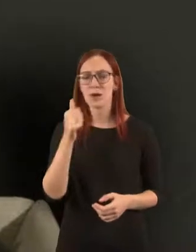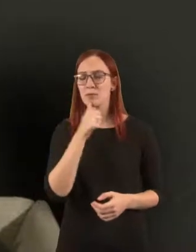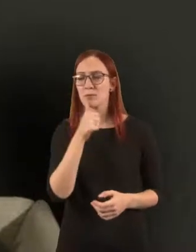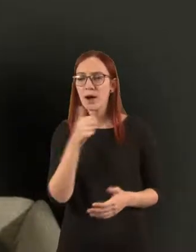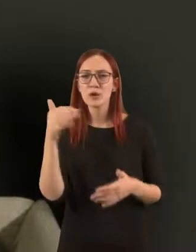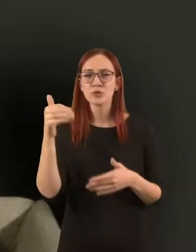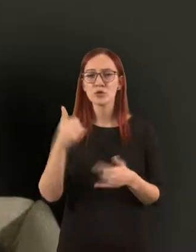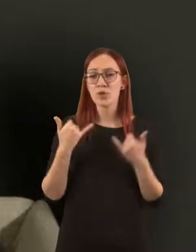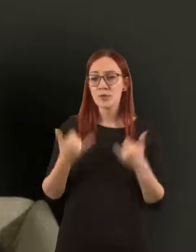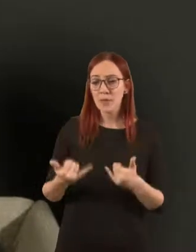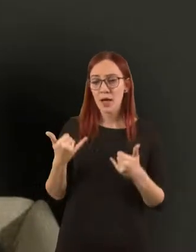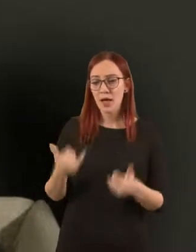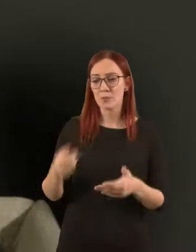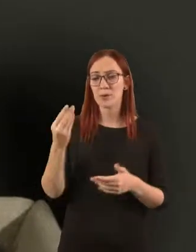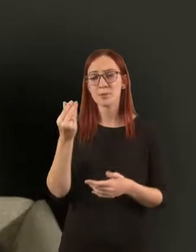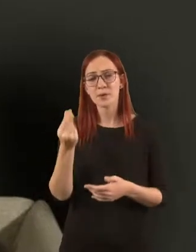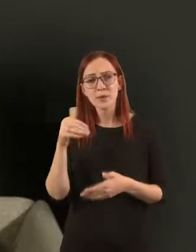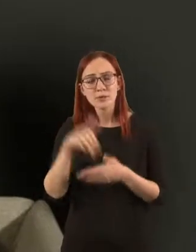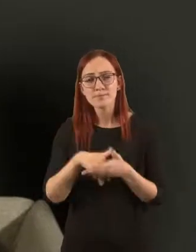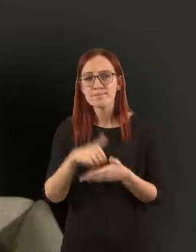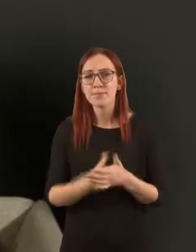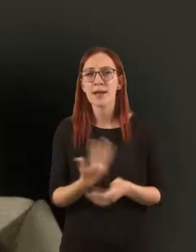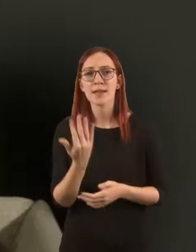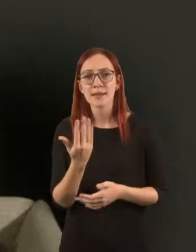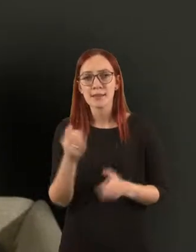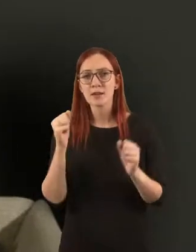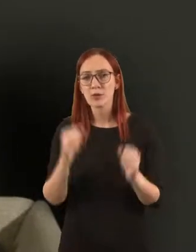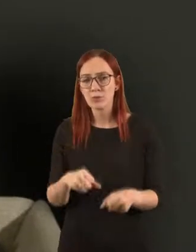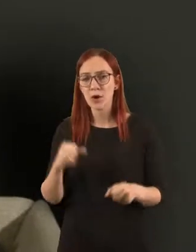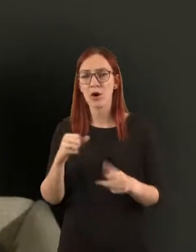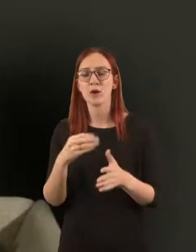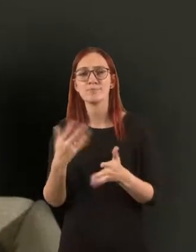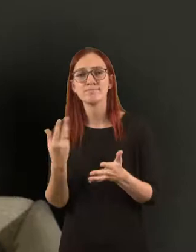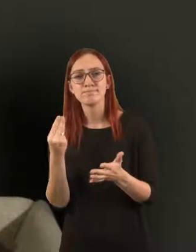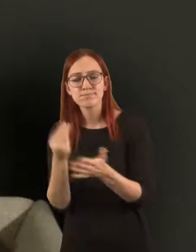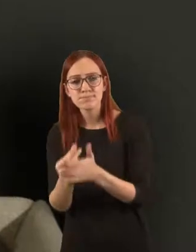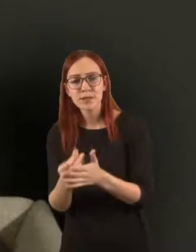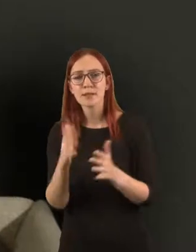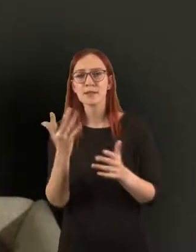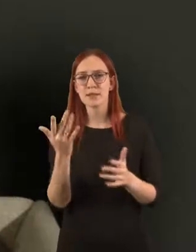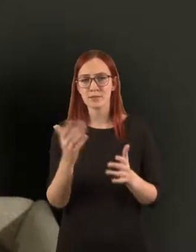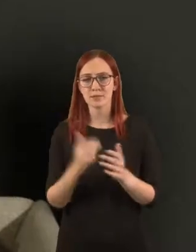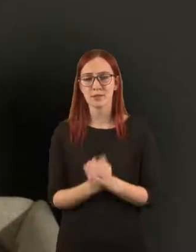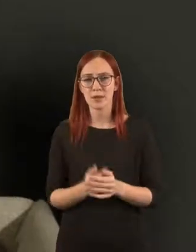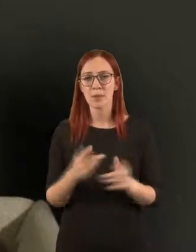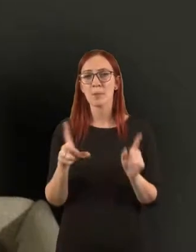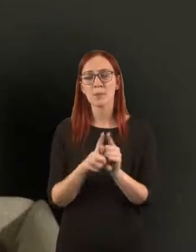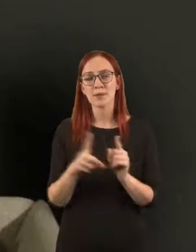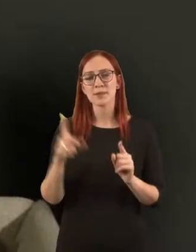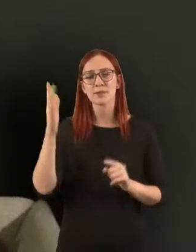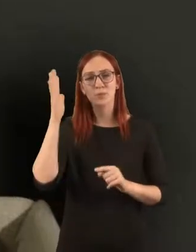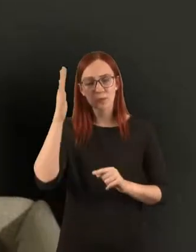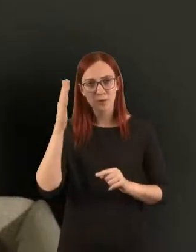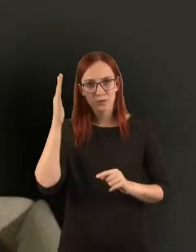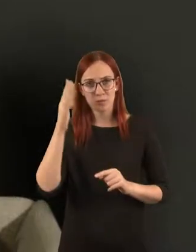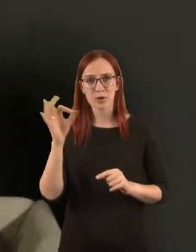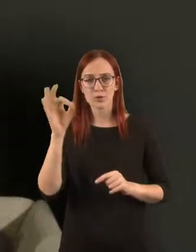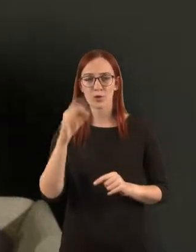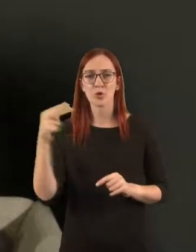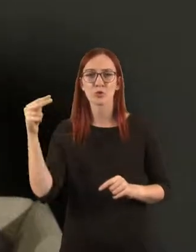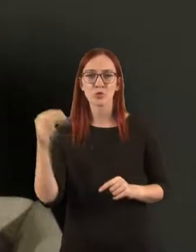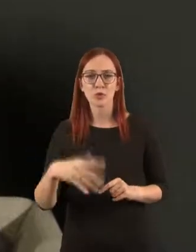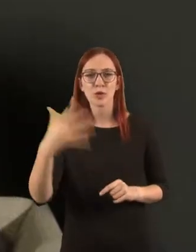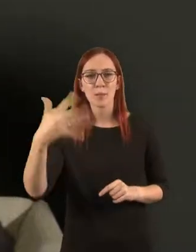that in 2050, the European Union will be different than today. Gerai, mes